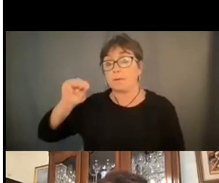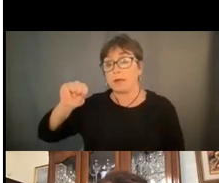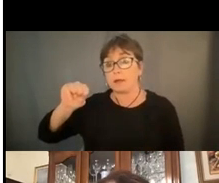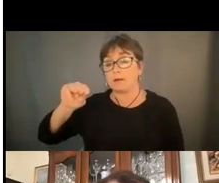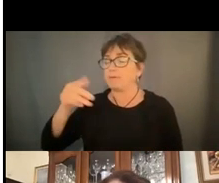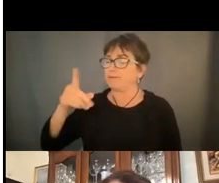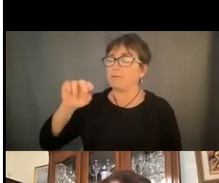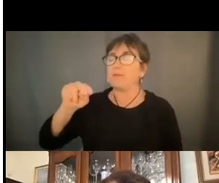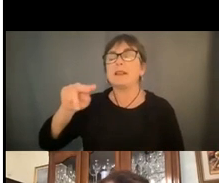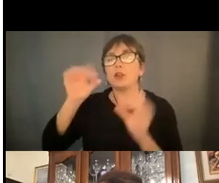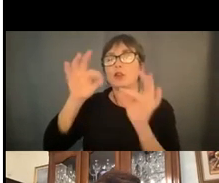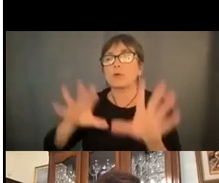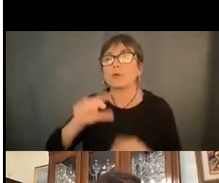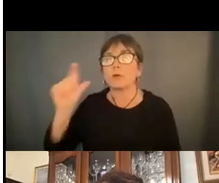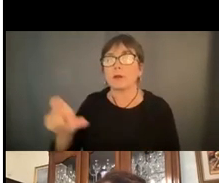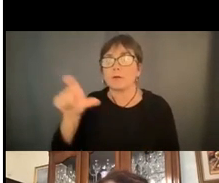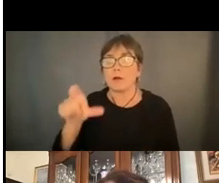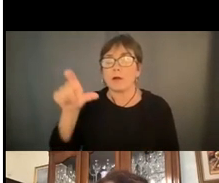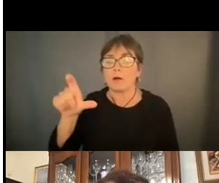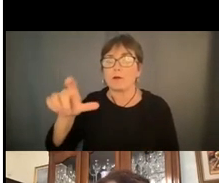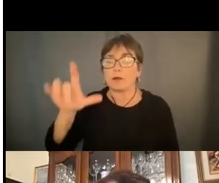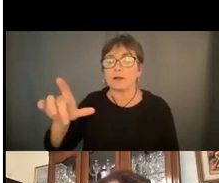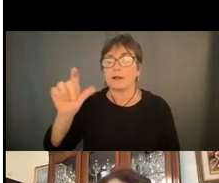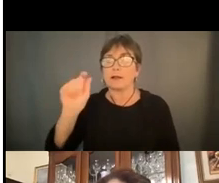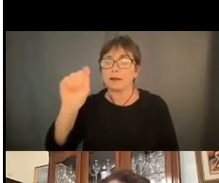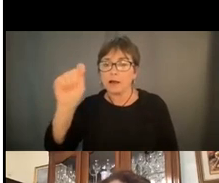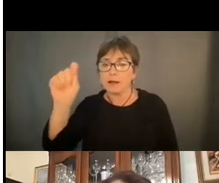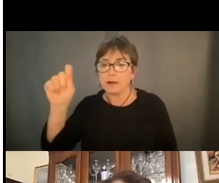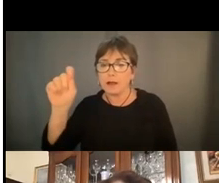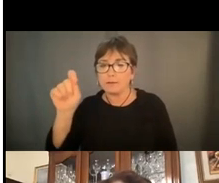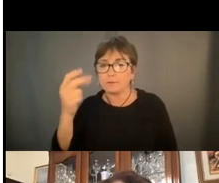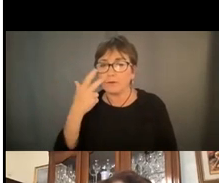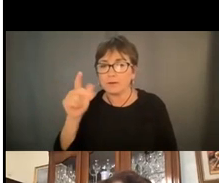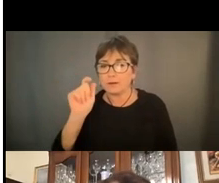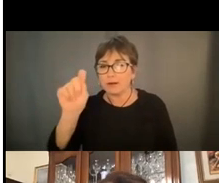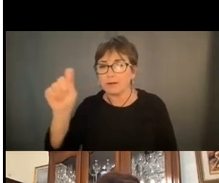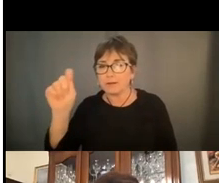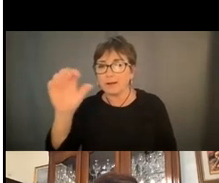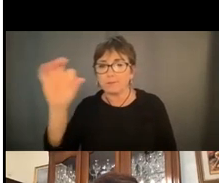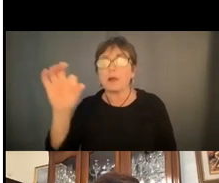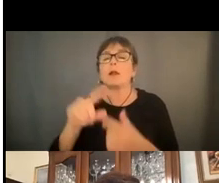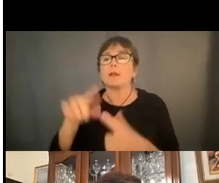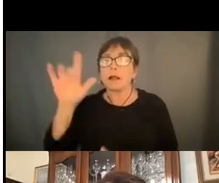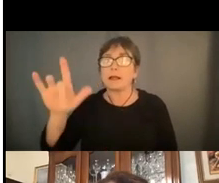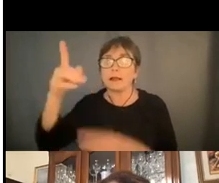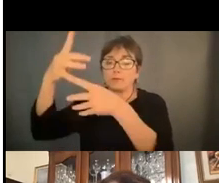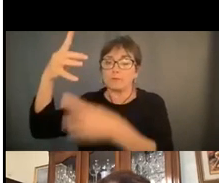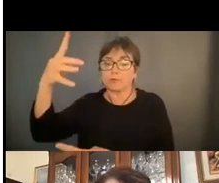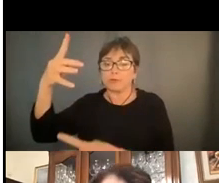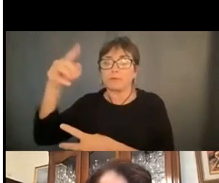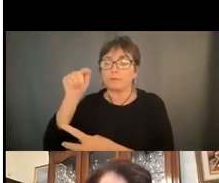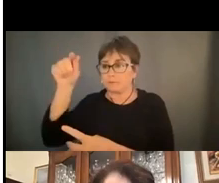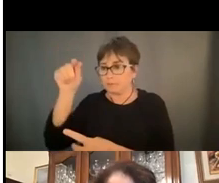the interpreter and click the three buttons, the three dots over there. And from the menu, you can click on